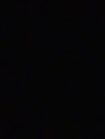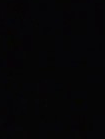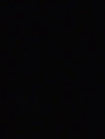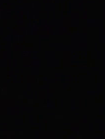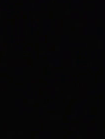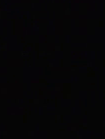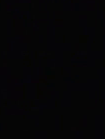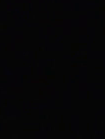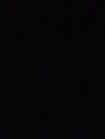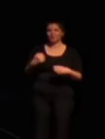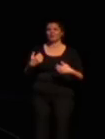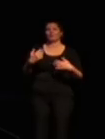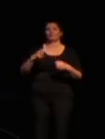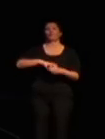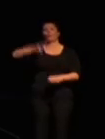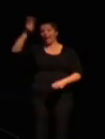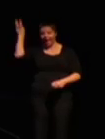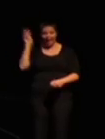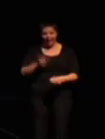Wow!